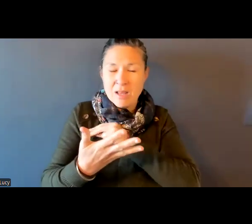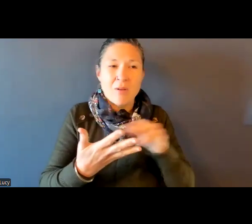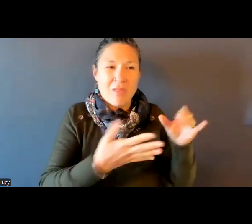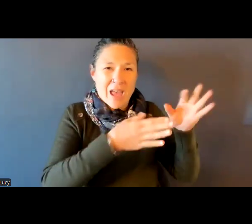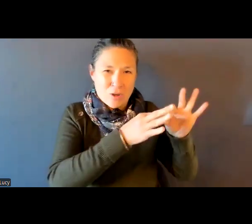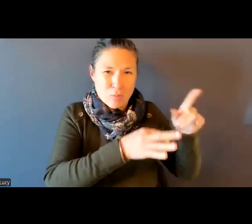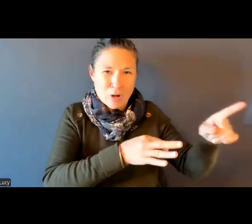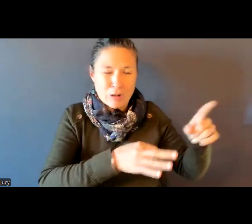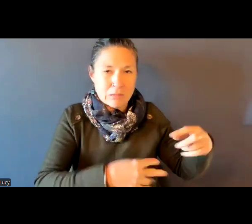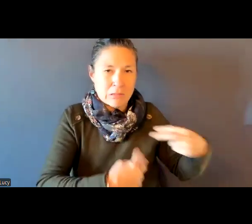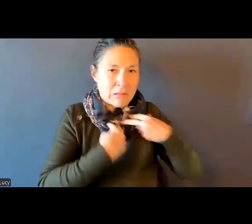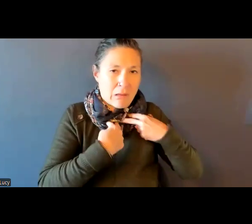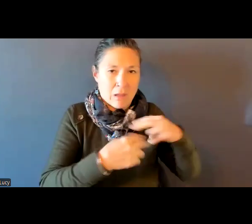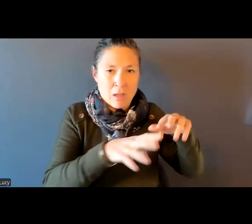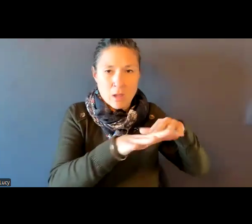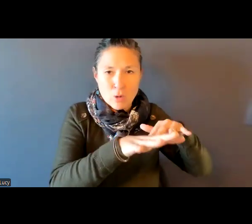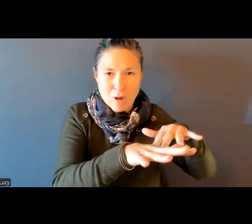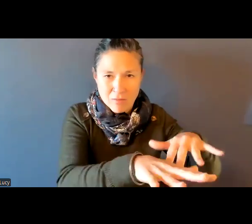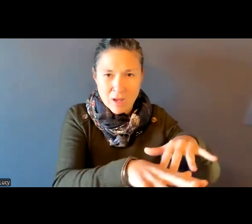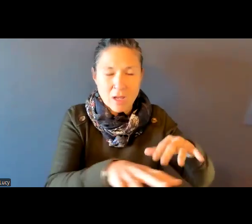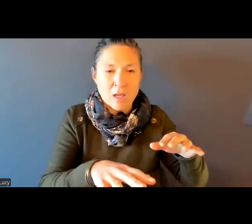stuck in traffic, but they will be here shortly.